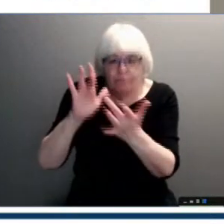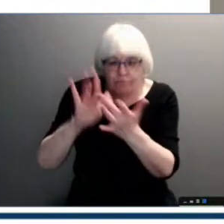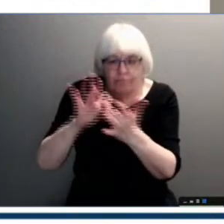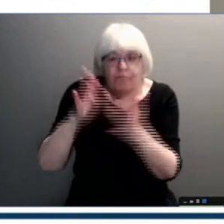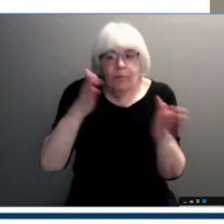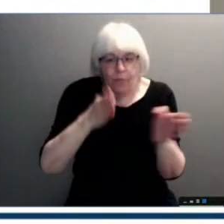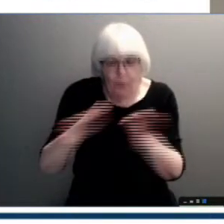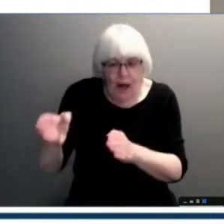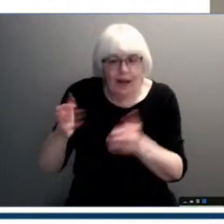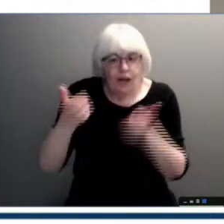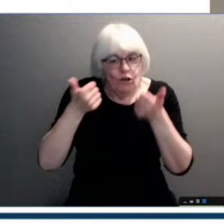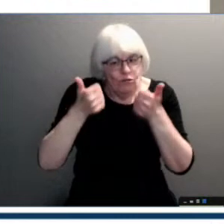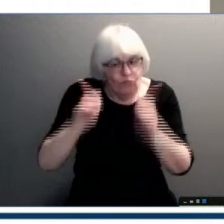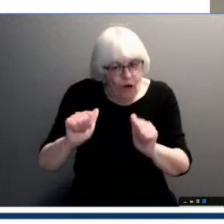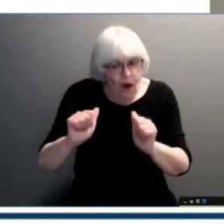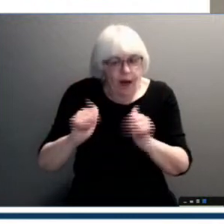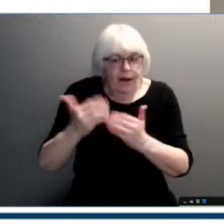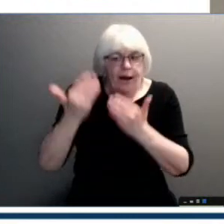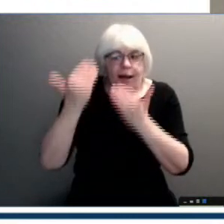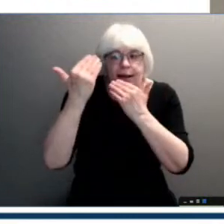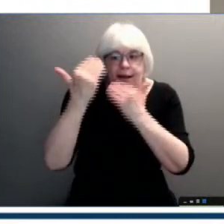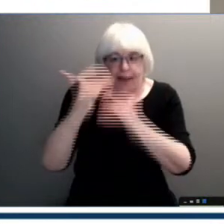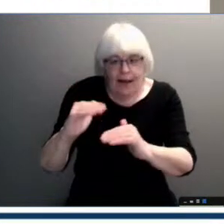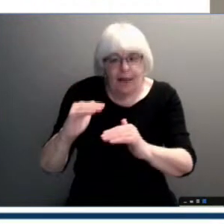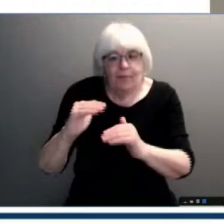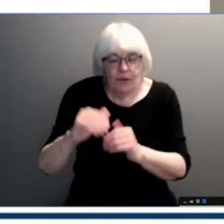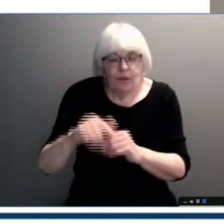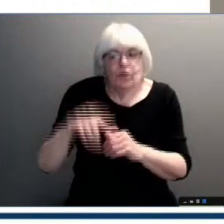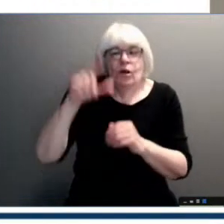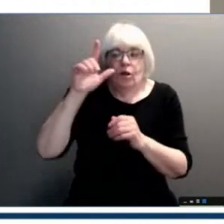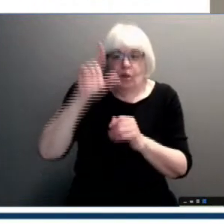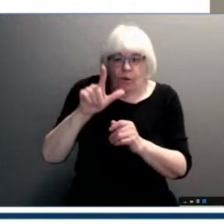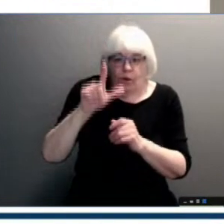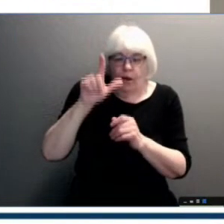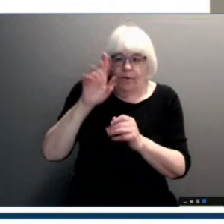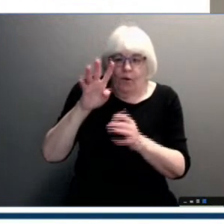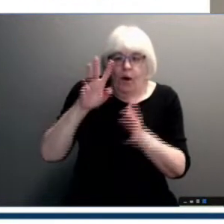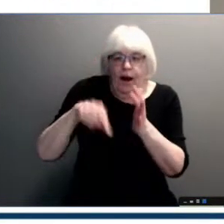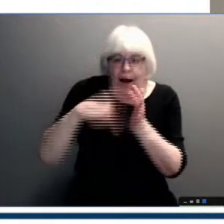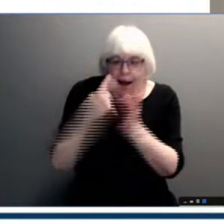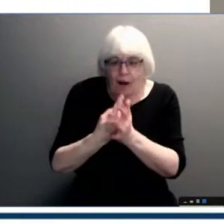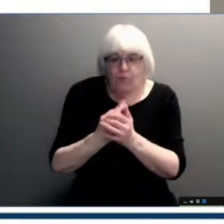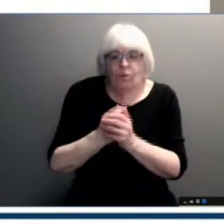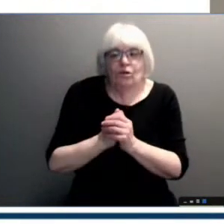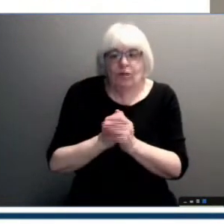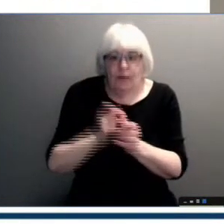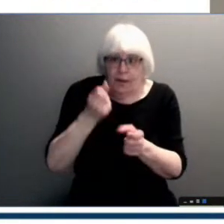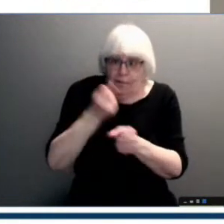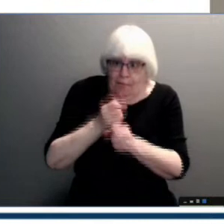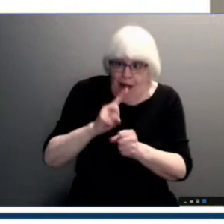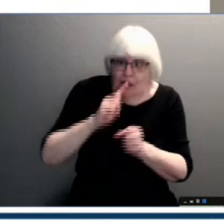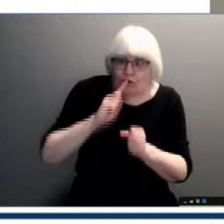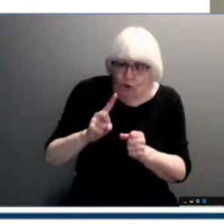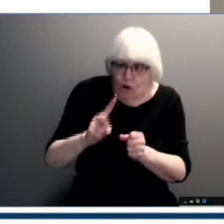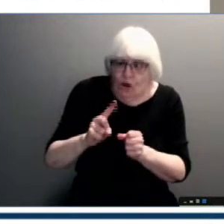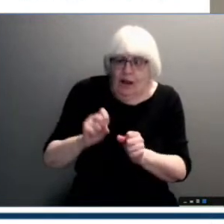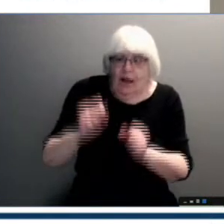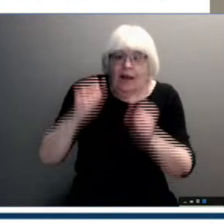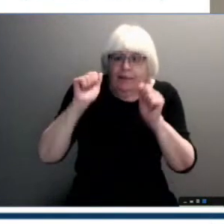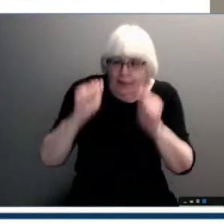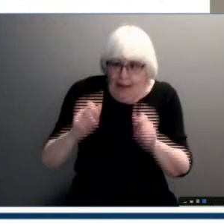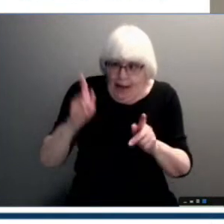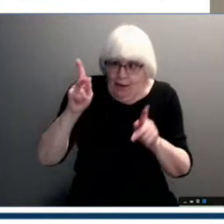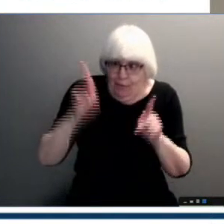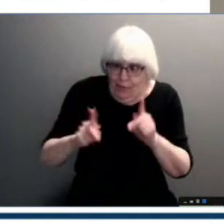hours. And part of why we're reconfiguring some of our work is so we can make sure that as much as possible people get at least that one contact within